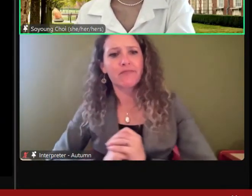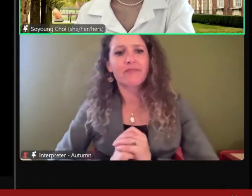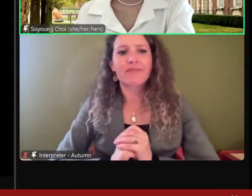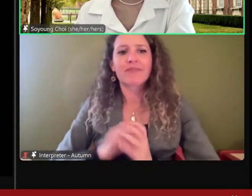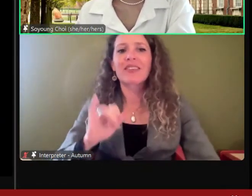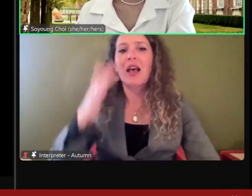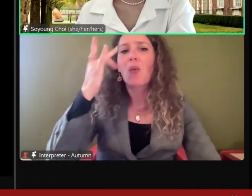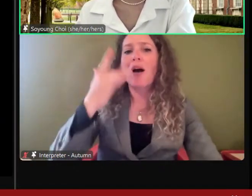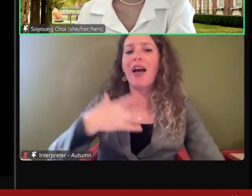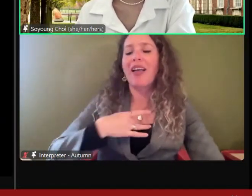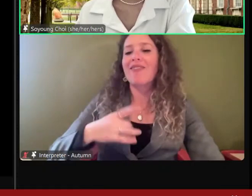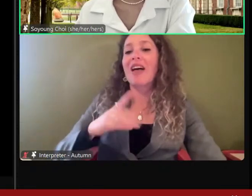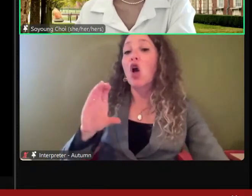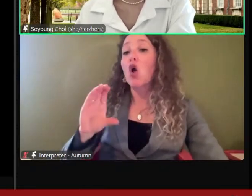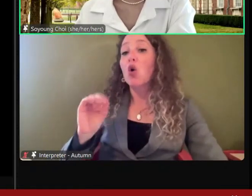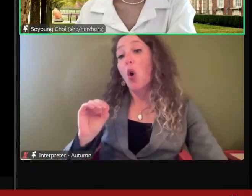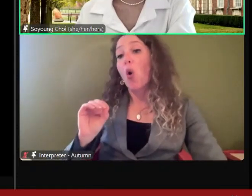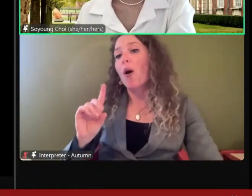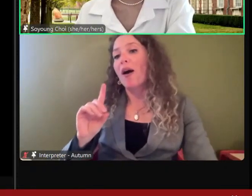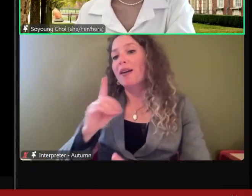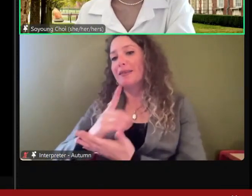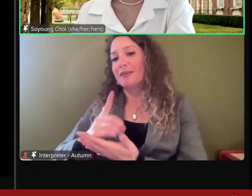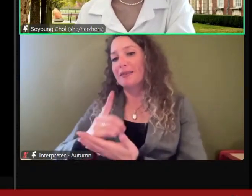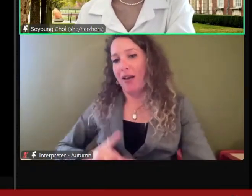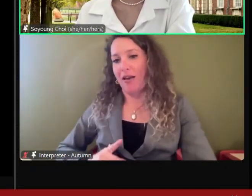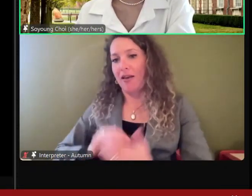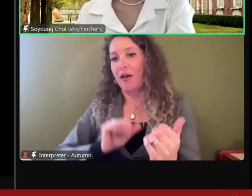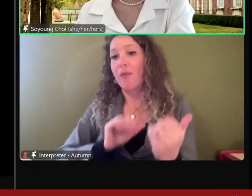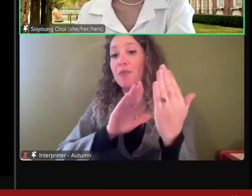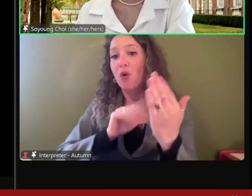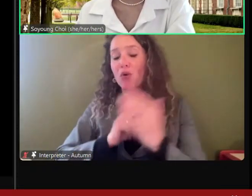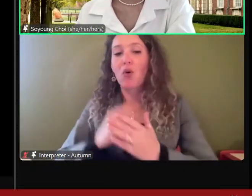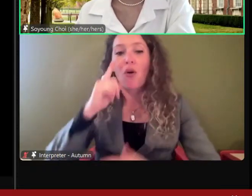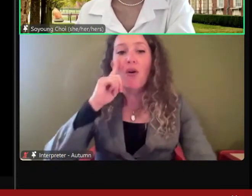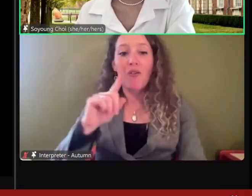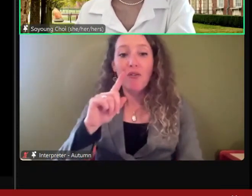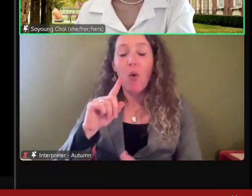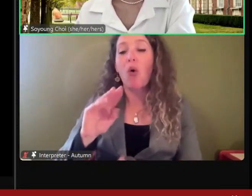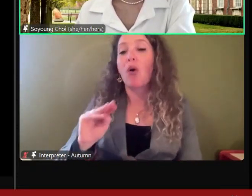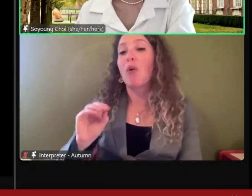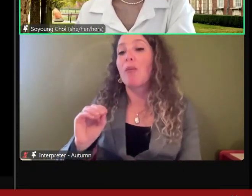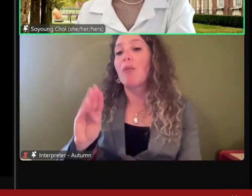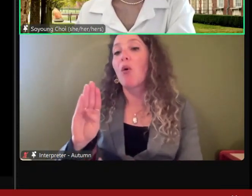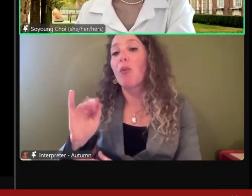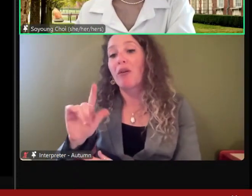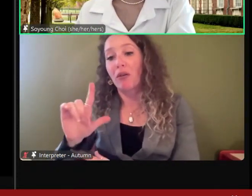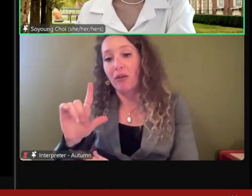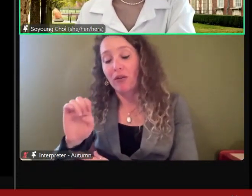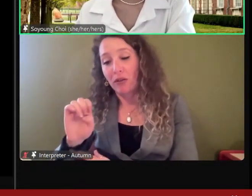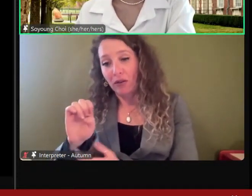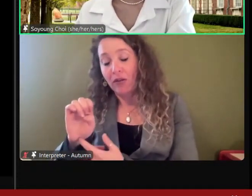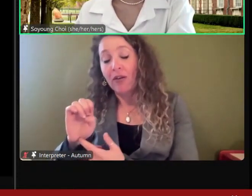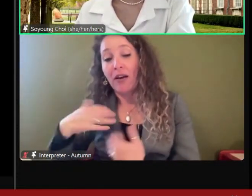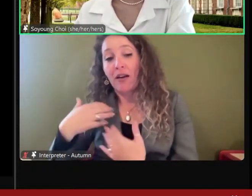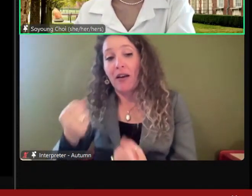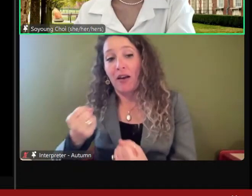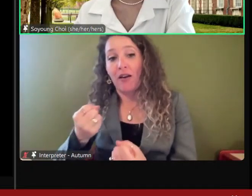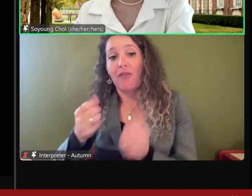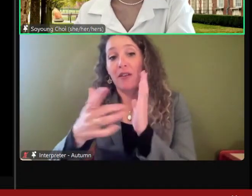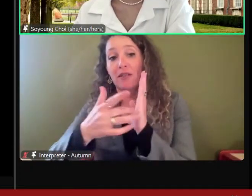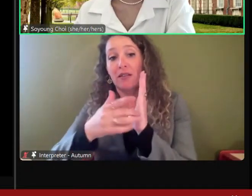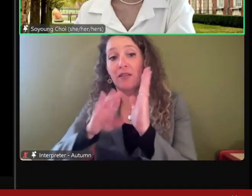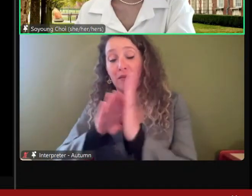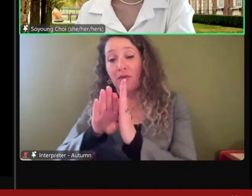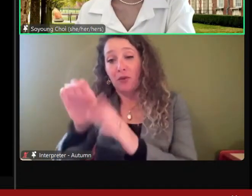co-design approach for my mobile health technology development work. In my research lab, my